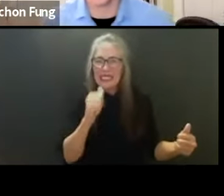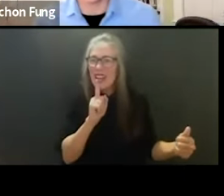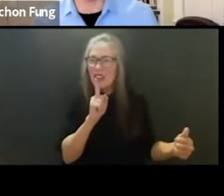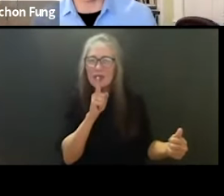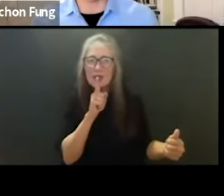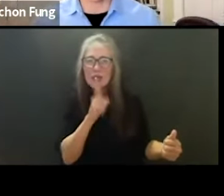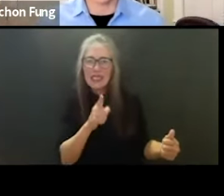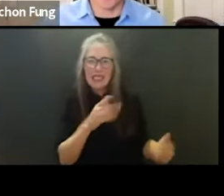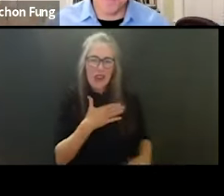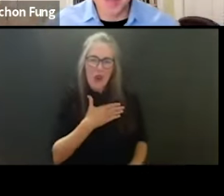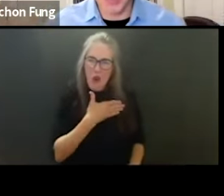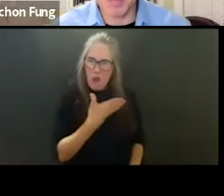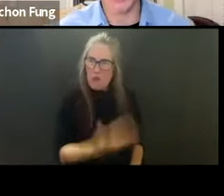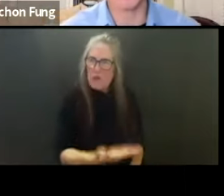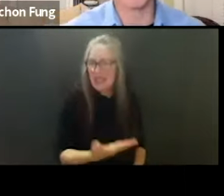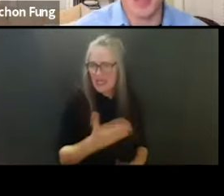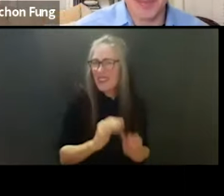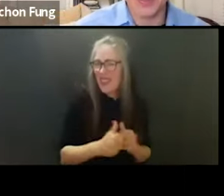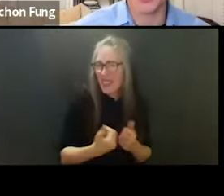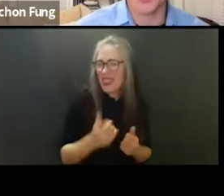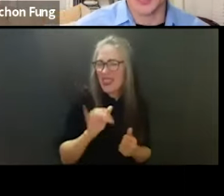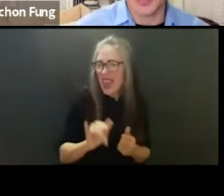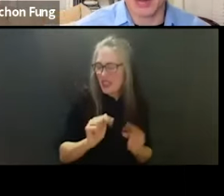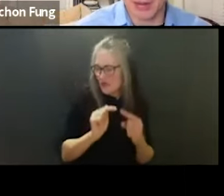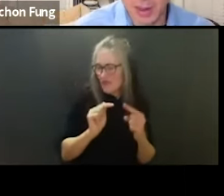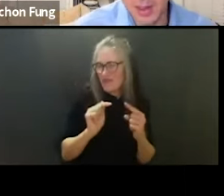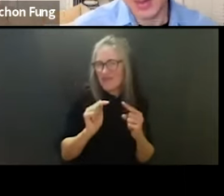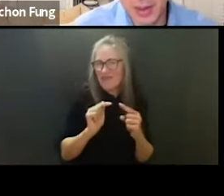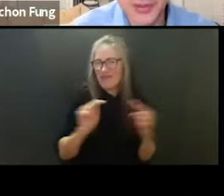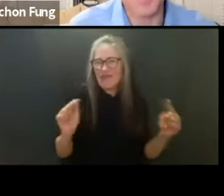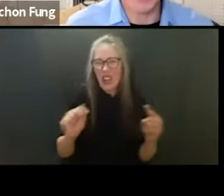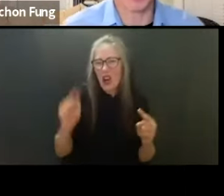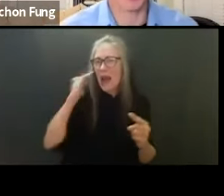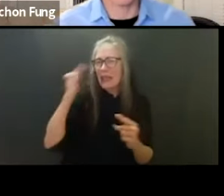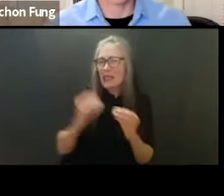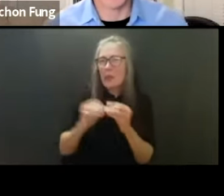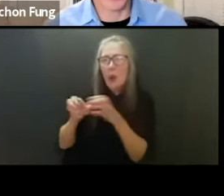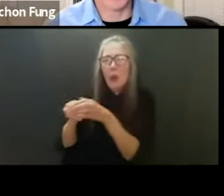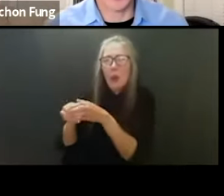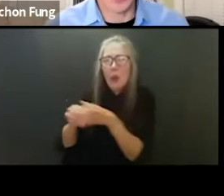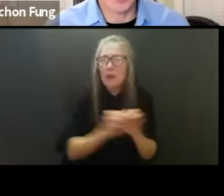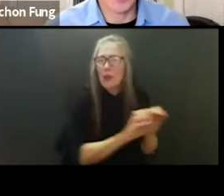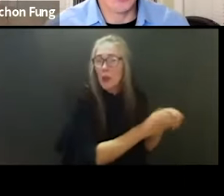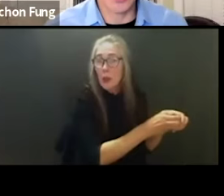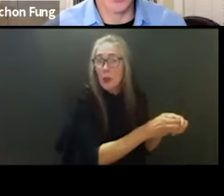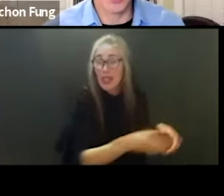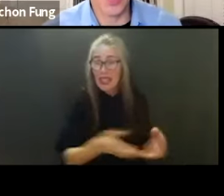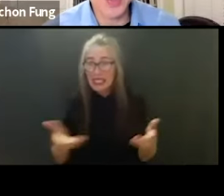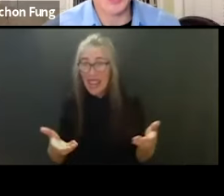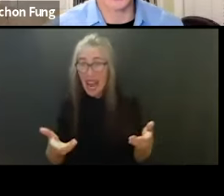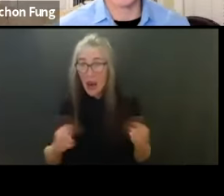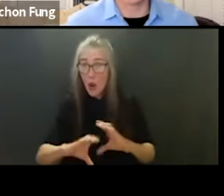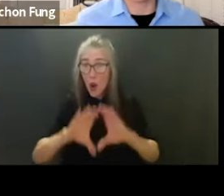admitted to polite political company, if you like, or the halls of power, if you like. So